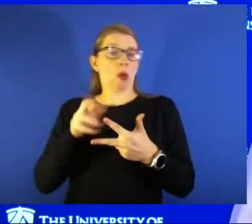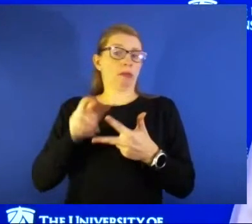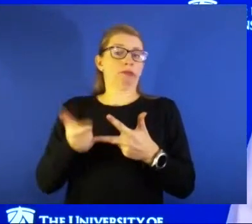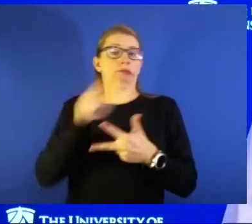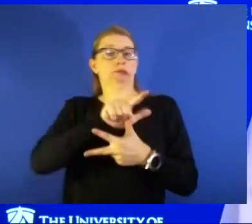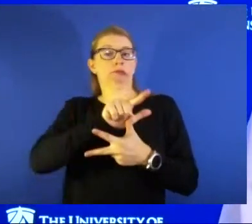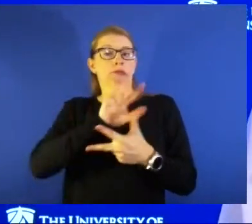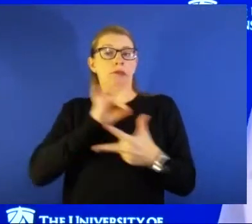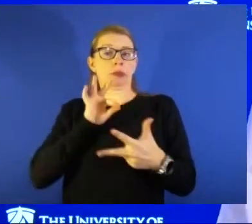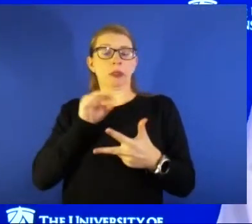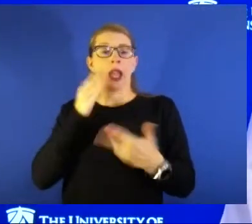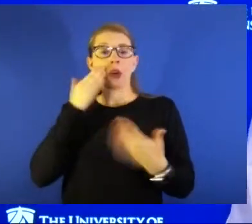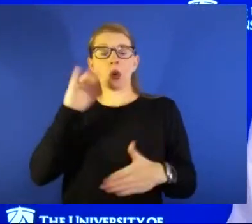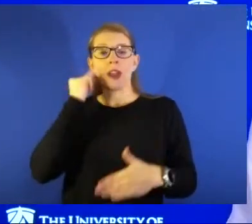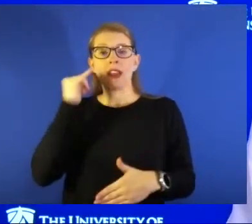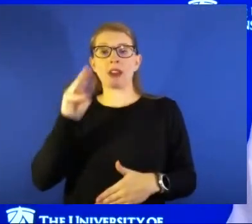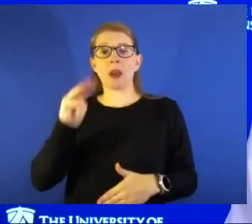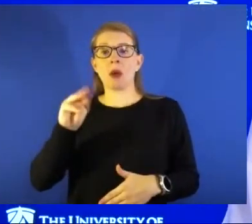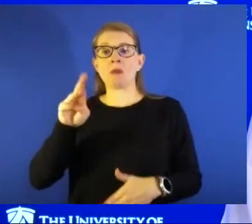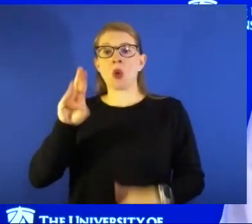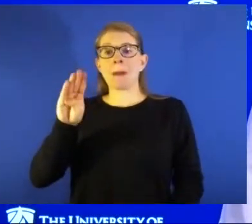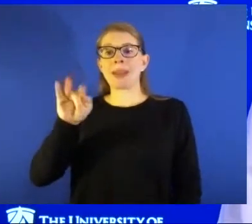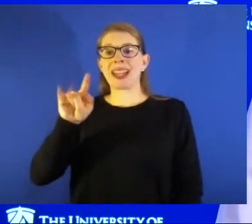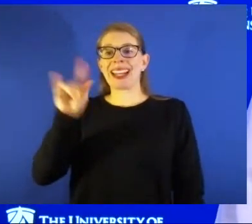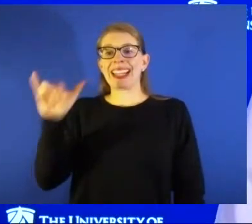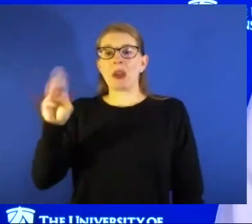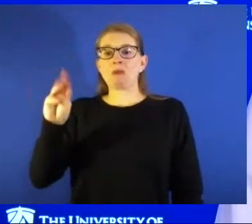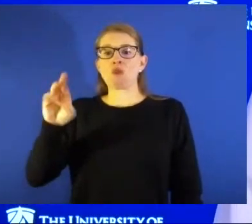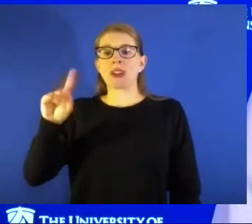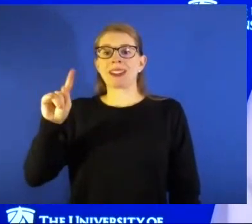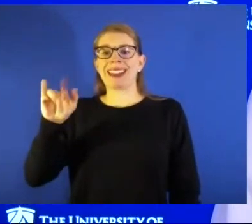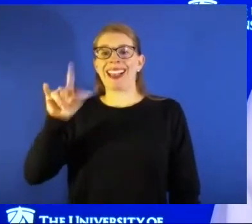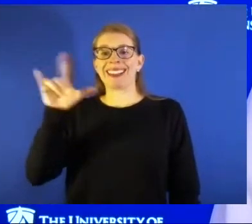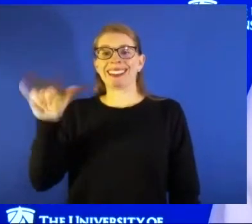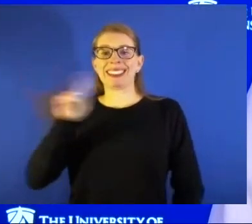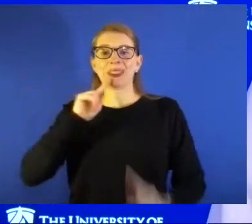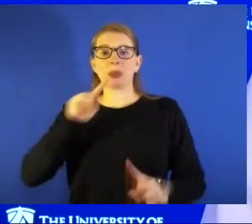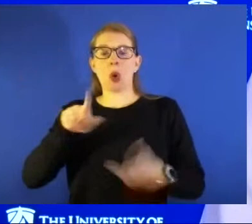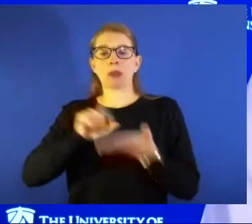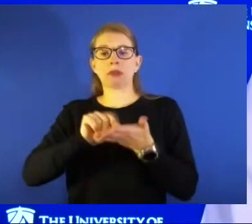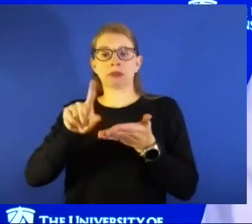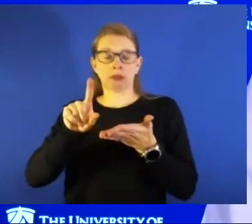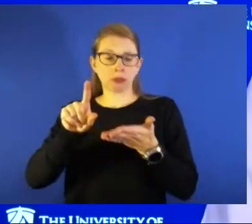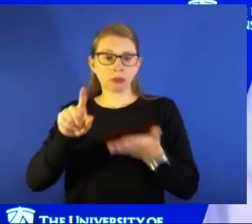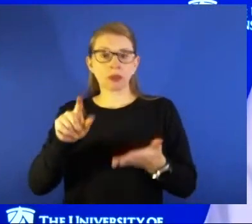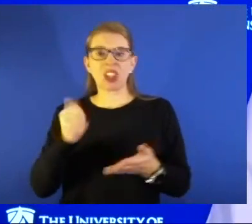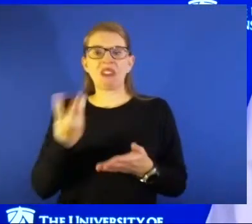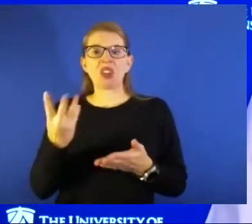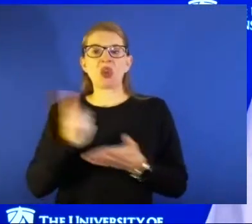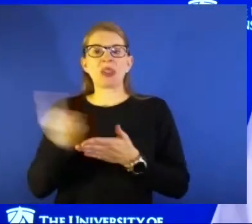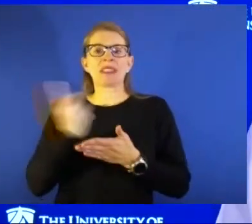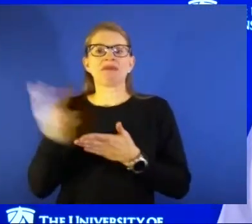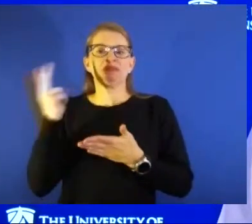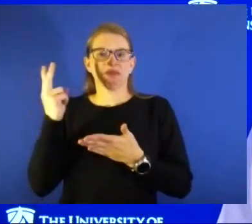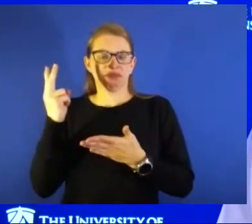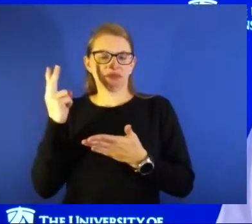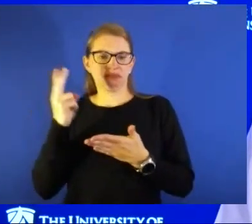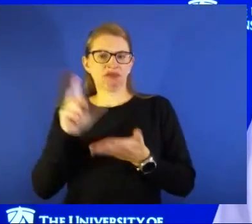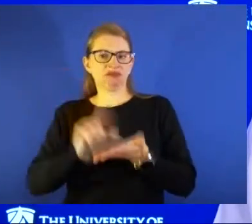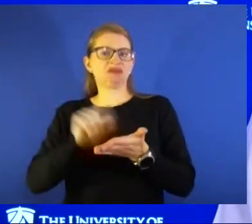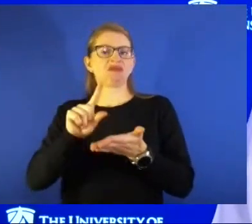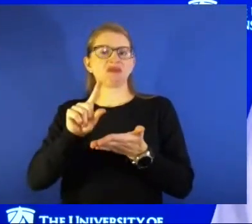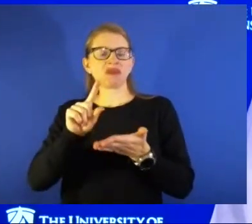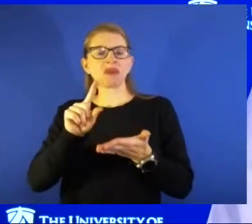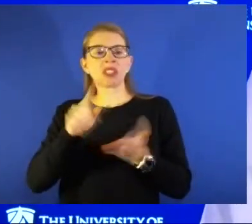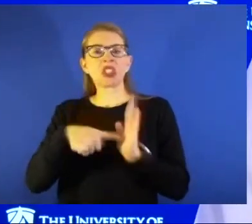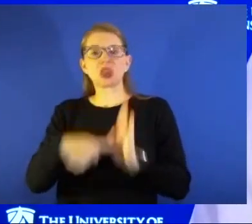Morbidity Mortality Weekly Report. That was a big, a large paper a couple weeks ago, if this is the one that he's talking about, that did show